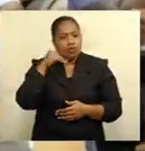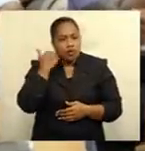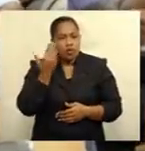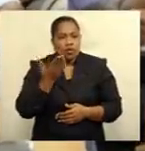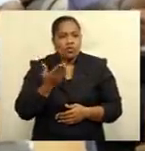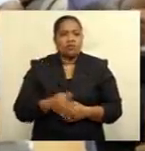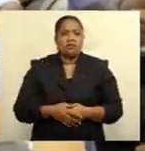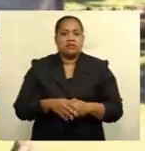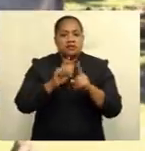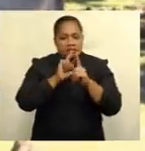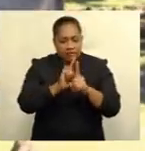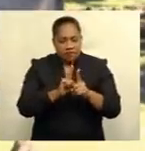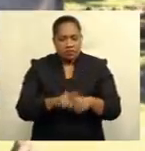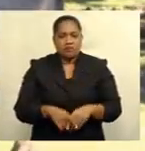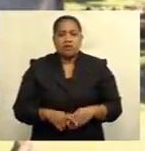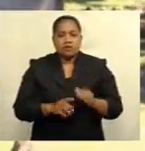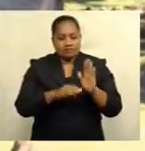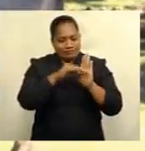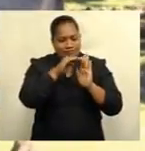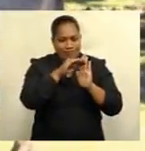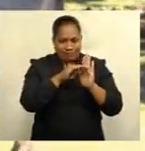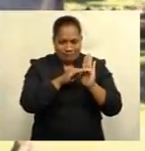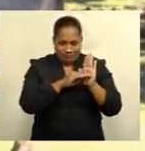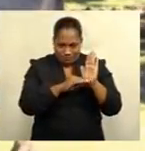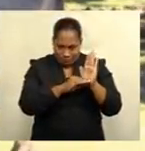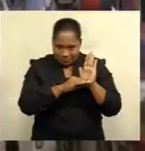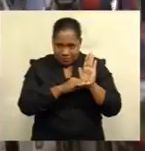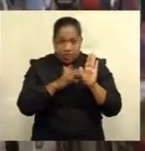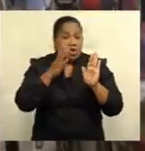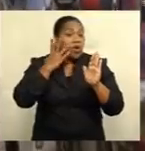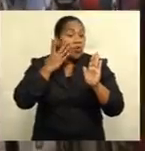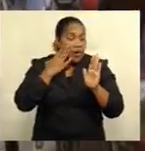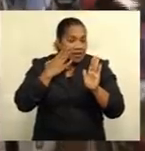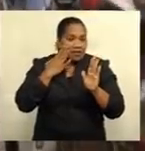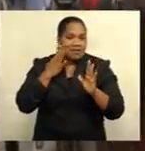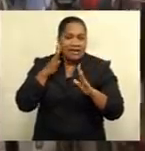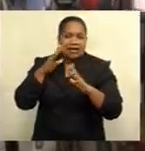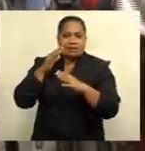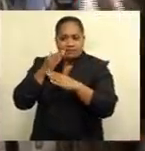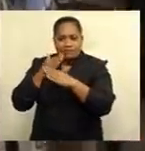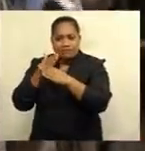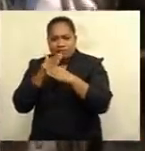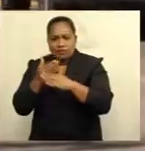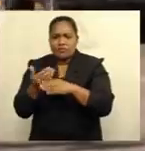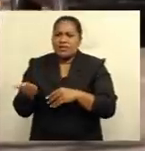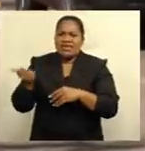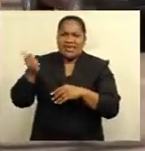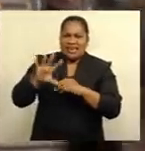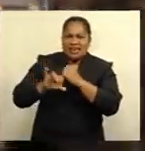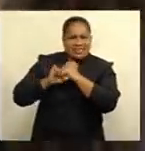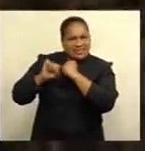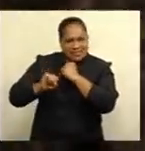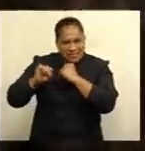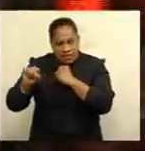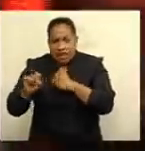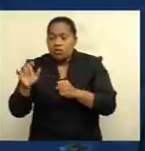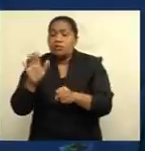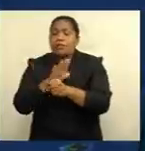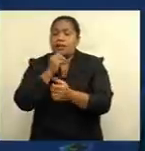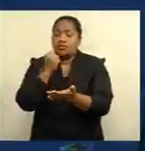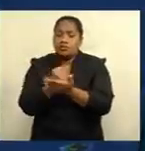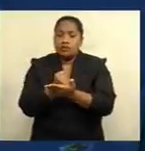principles of good governance when engaging in any marketing practices to ensure that they do not infringe the consumer rights